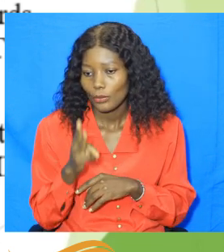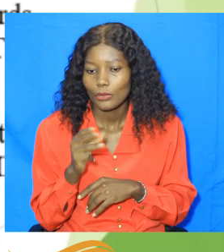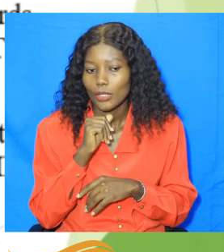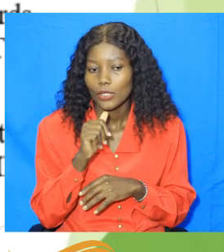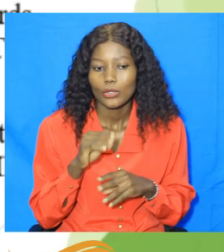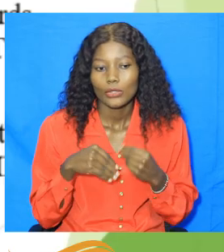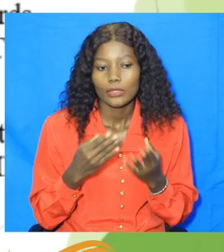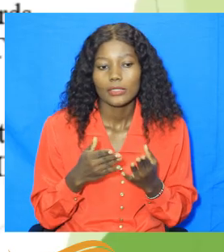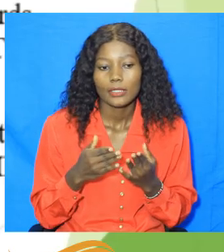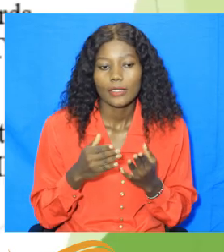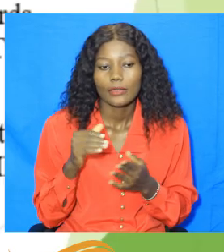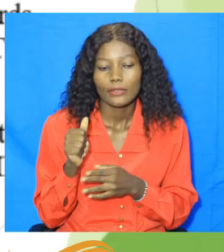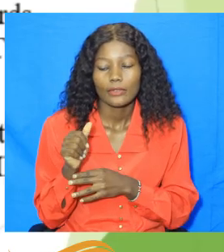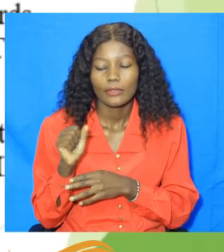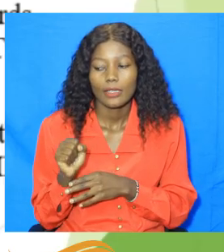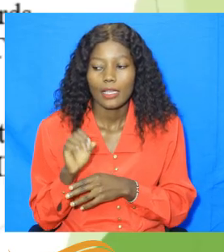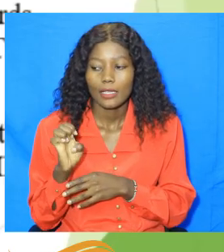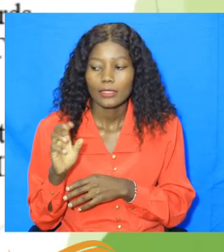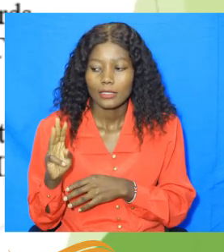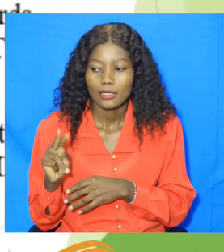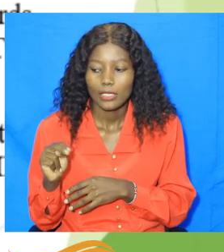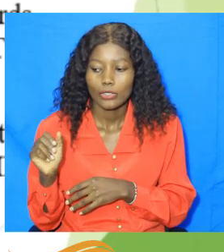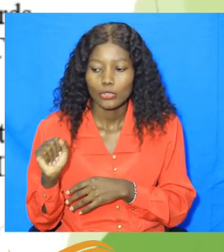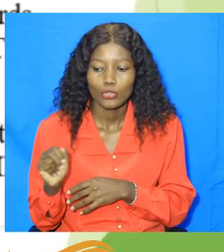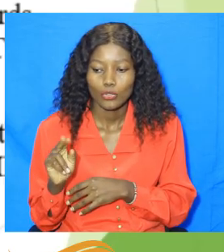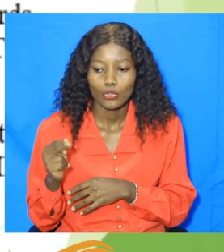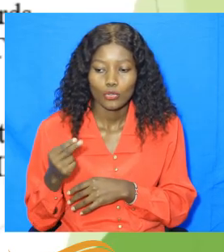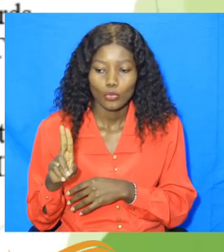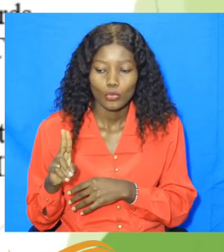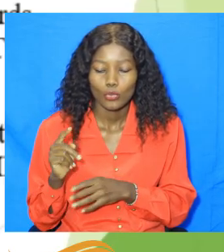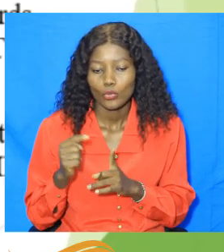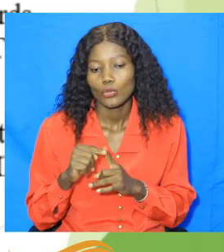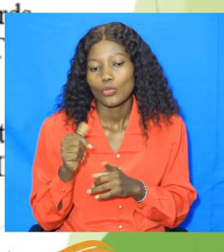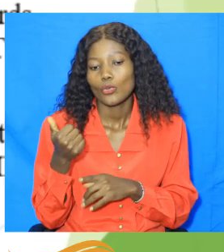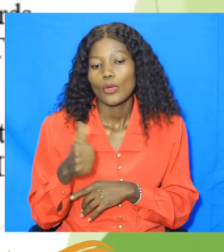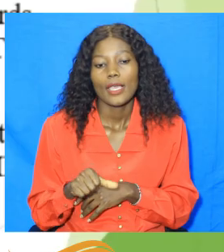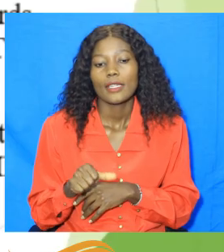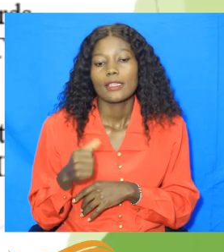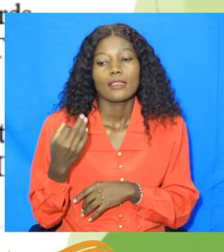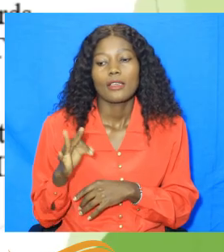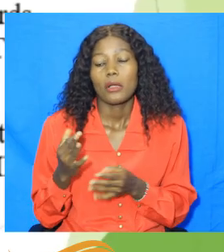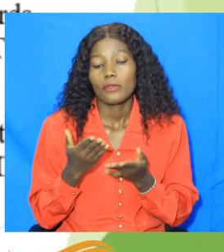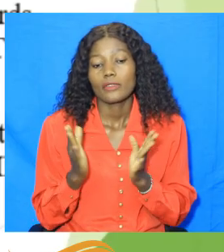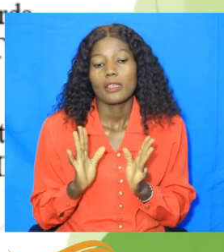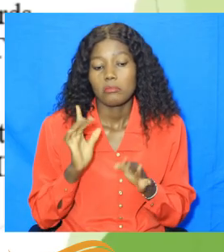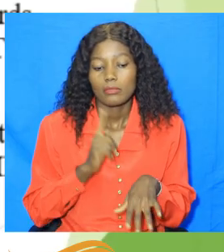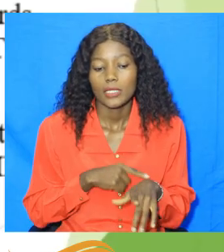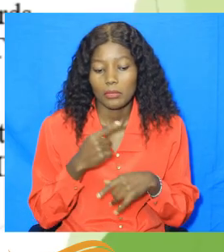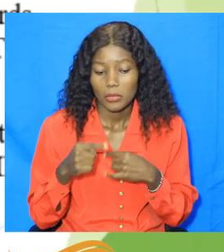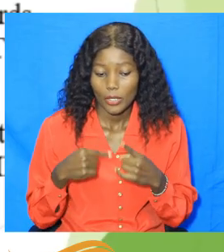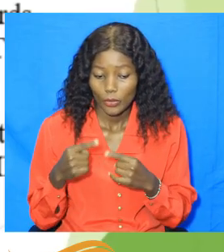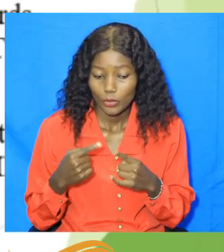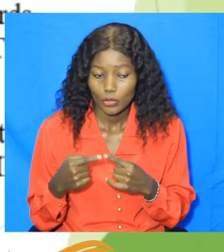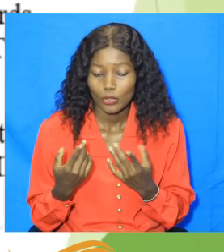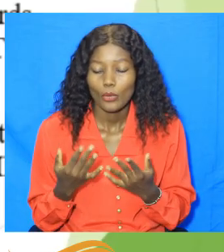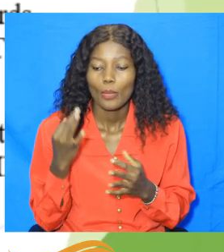not give a censure to either of them. When they continue engaging, in